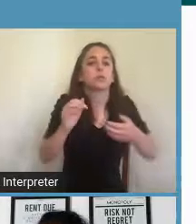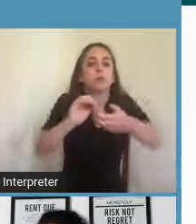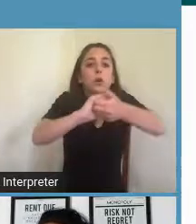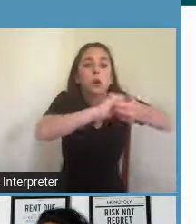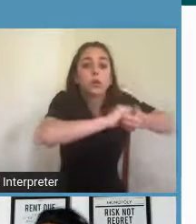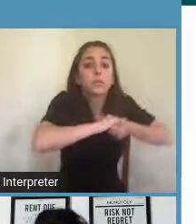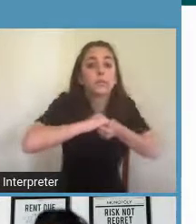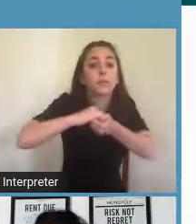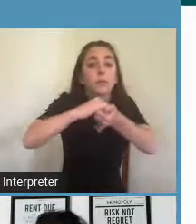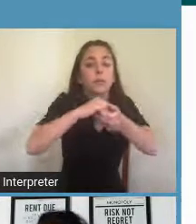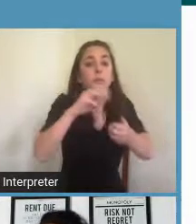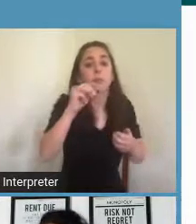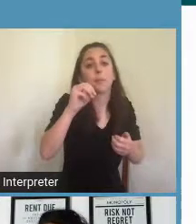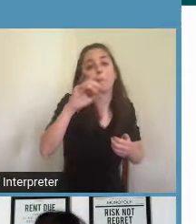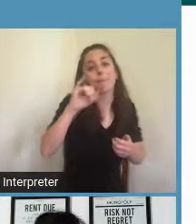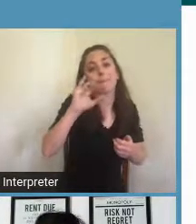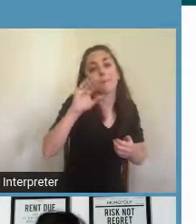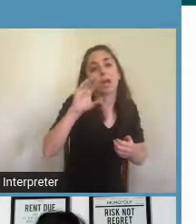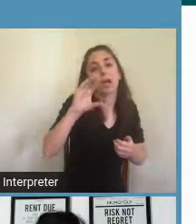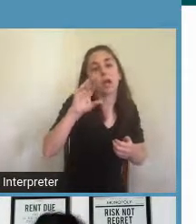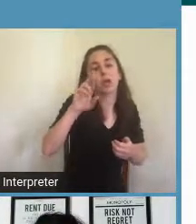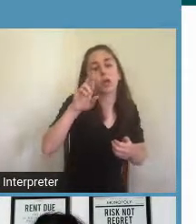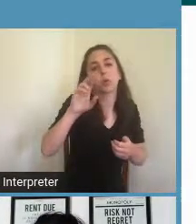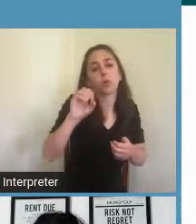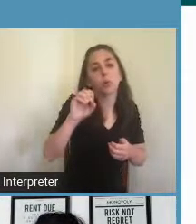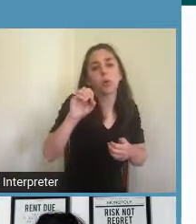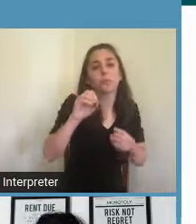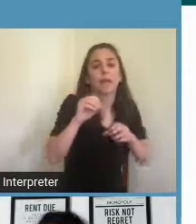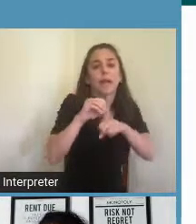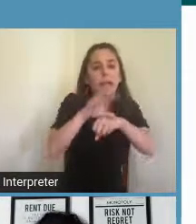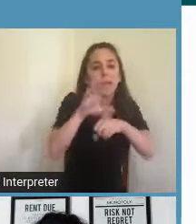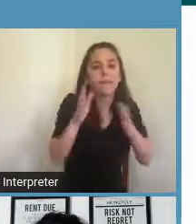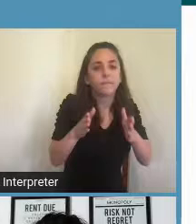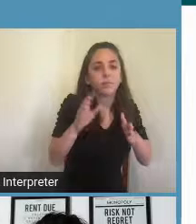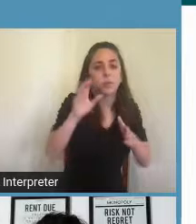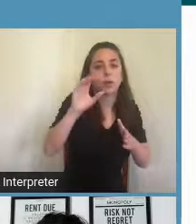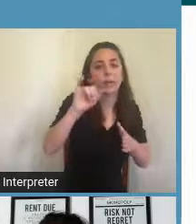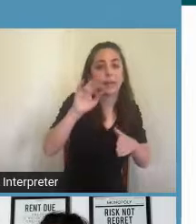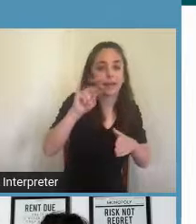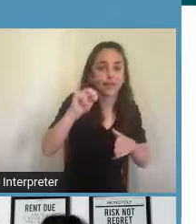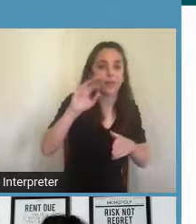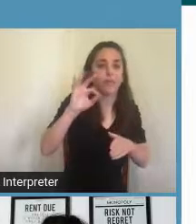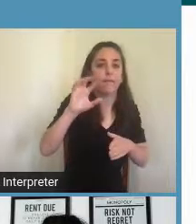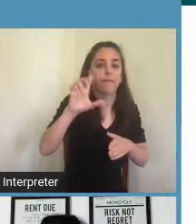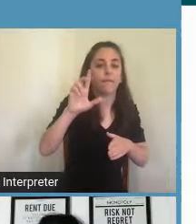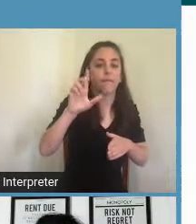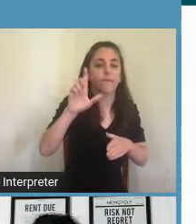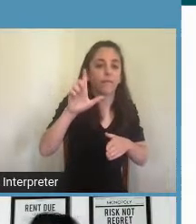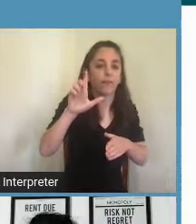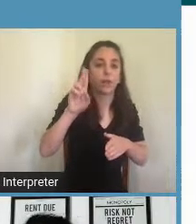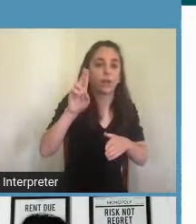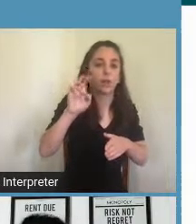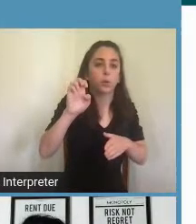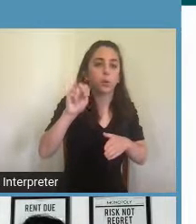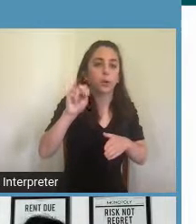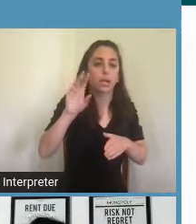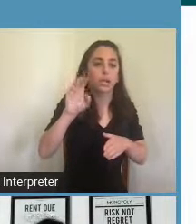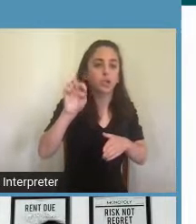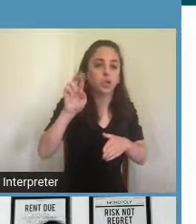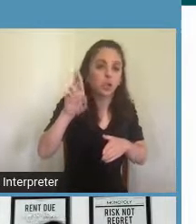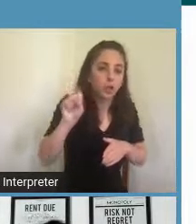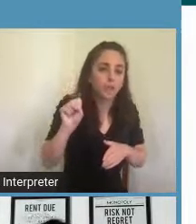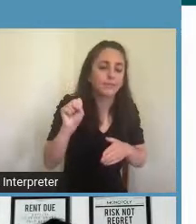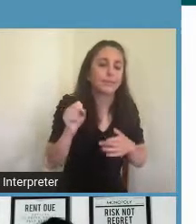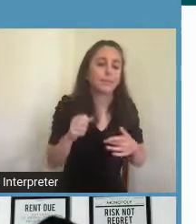influencers who have very, very engaged followers online. Micro influencers